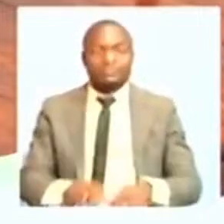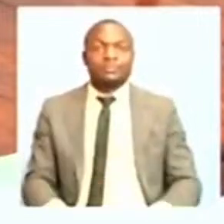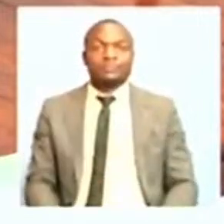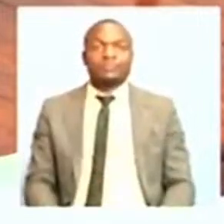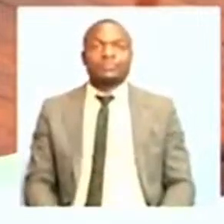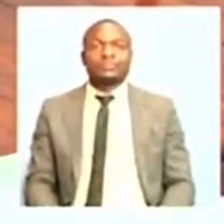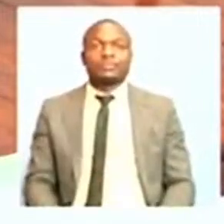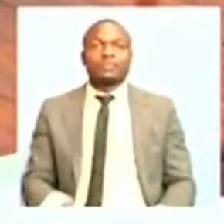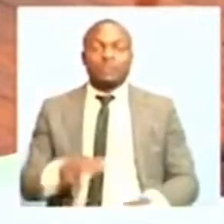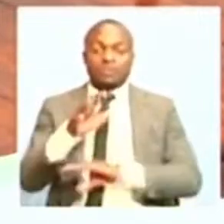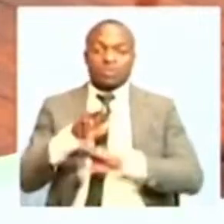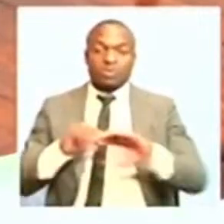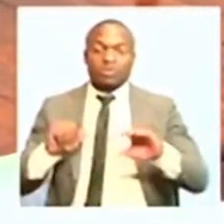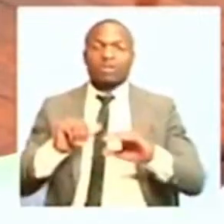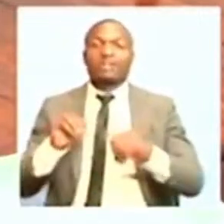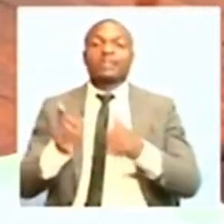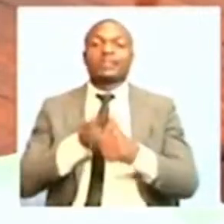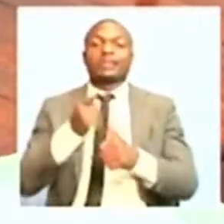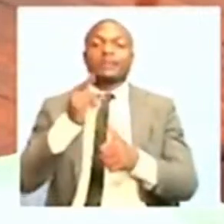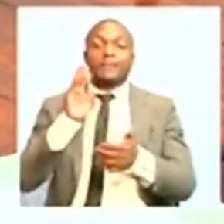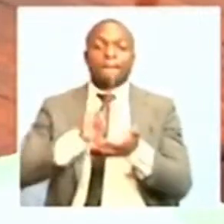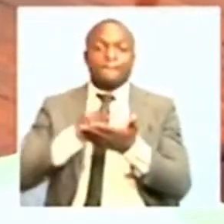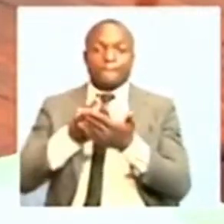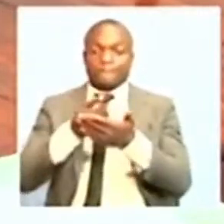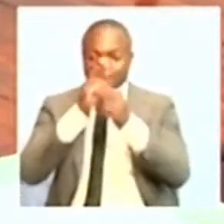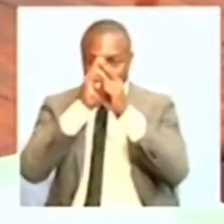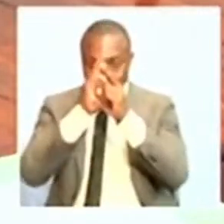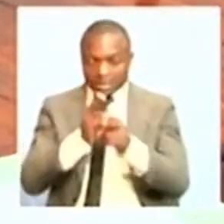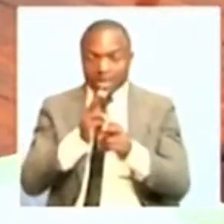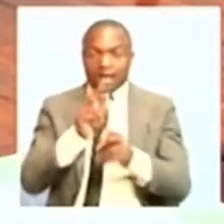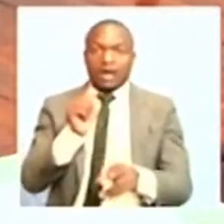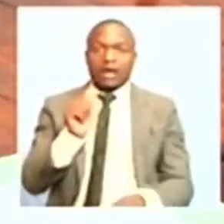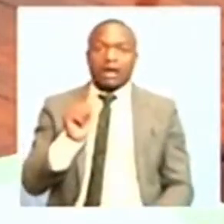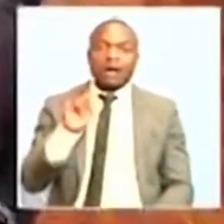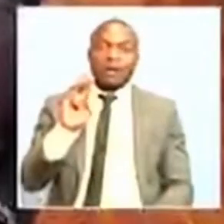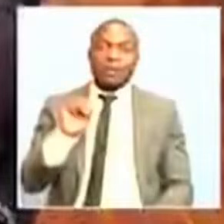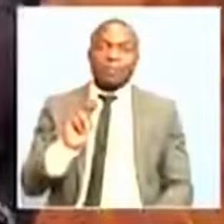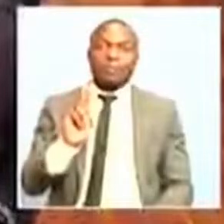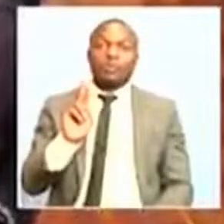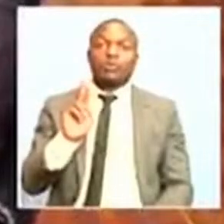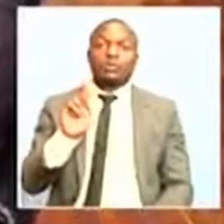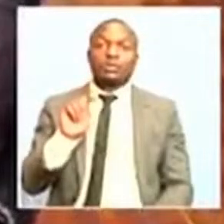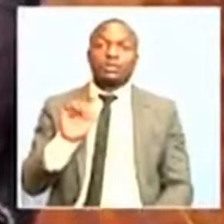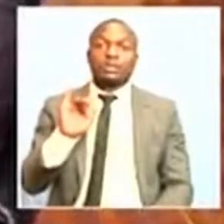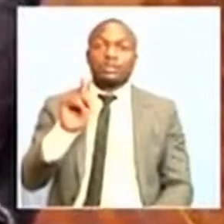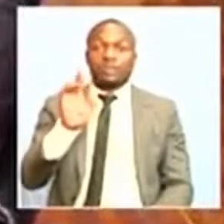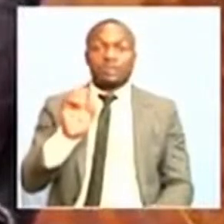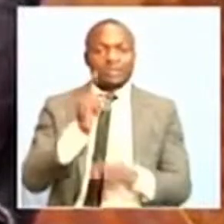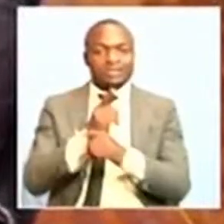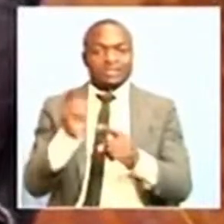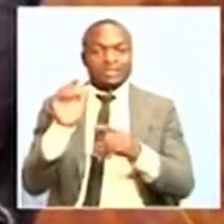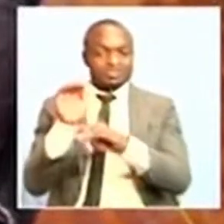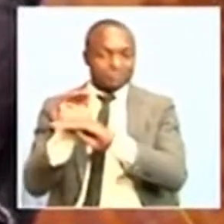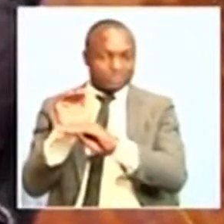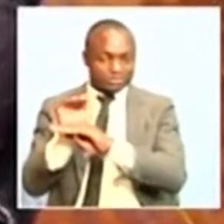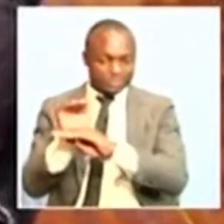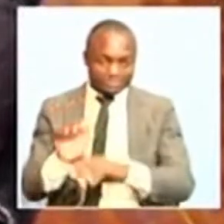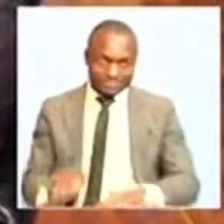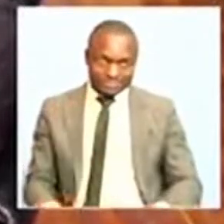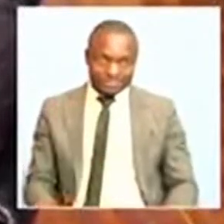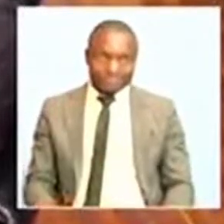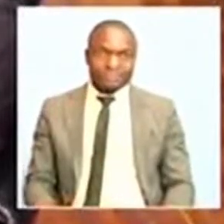Before the next witness comes in. Honourable Mutiki, is that an indication? Just comments, Chair. Okay. I